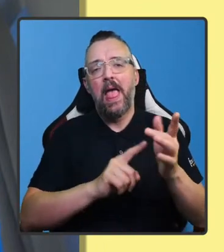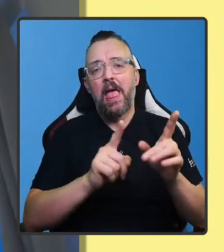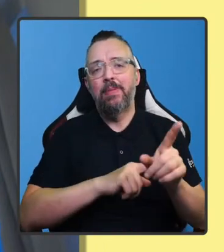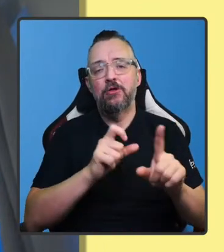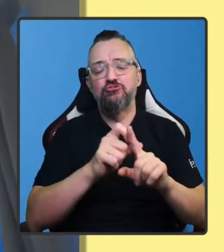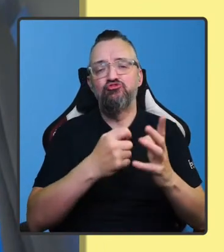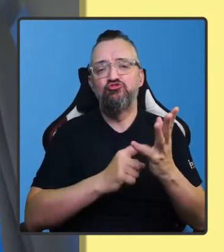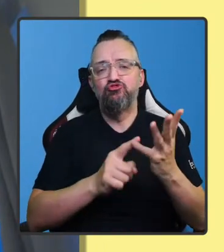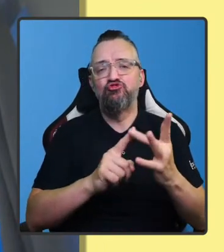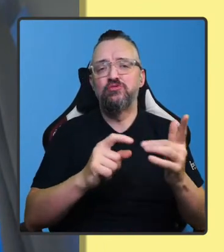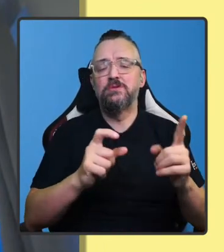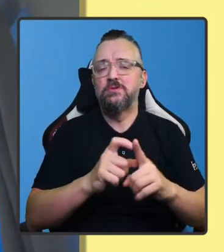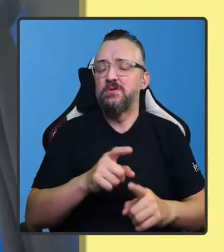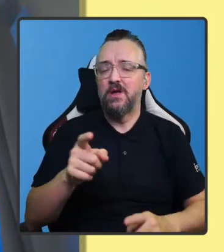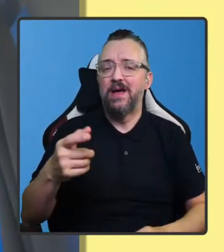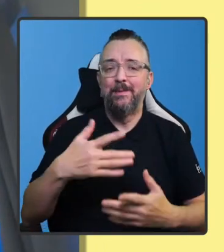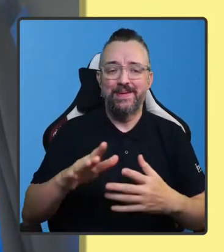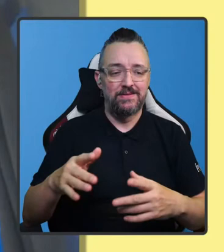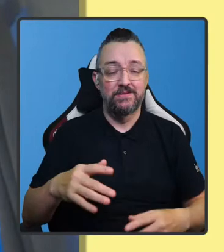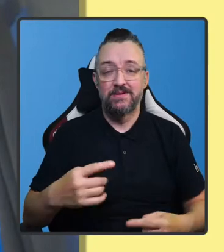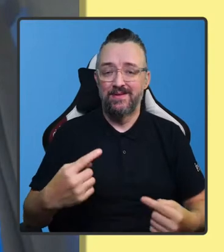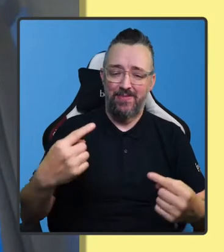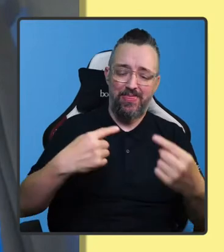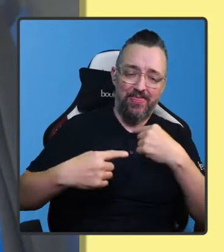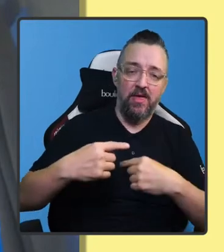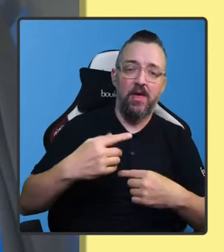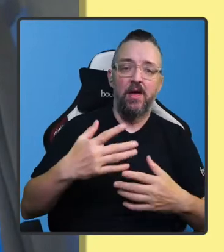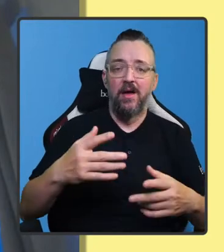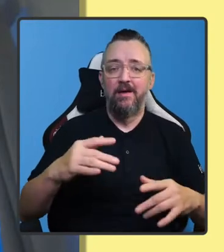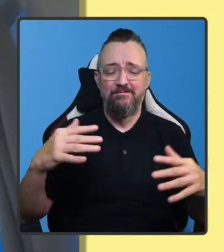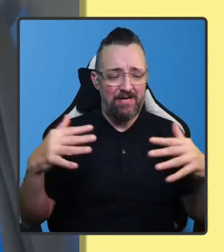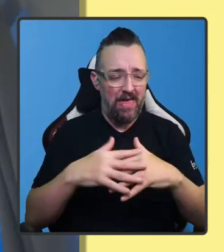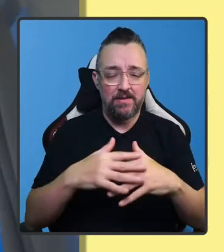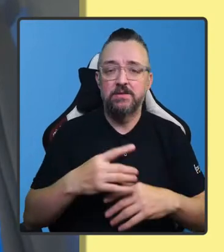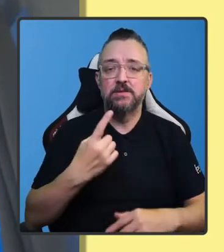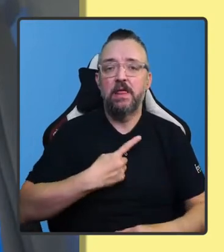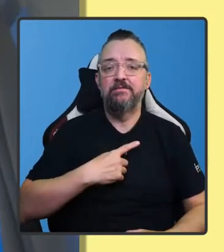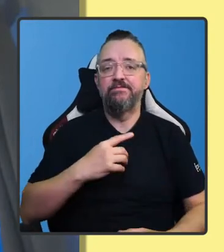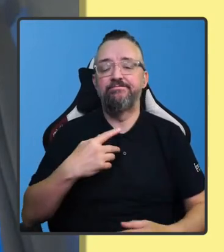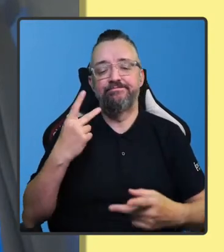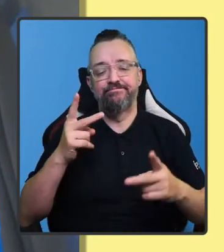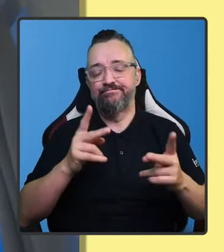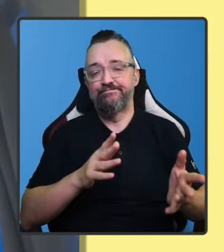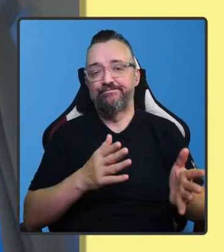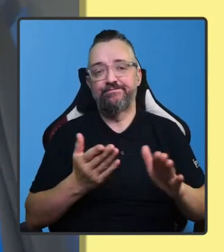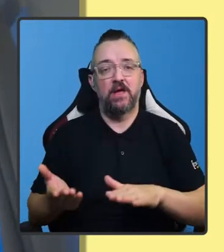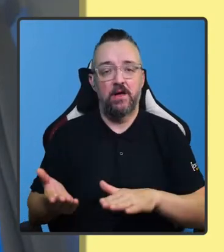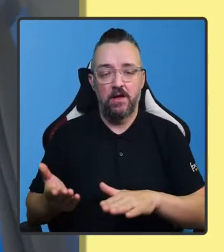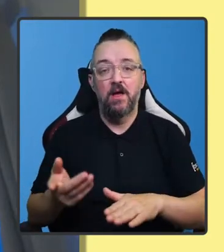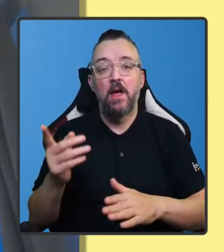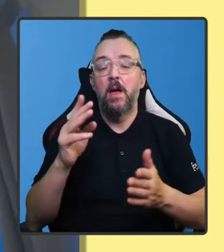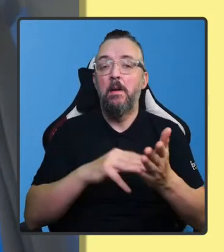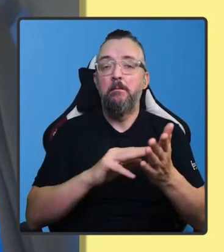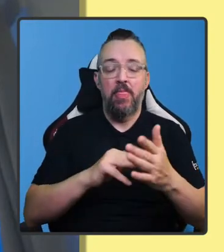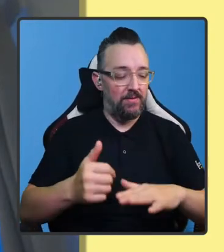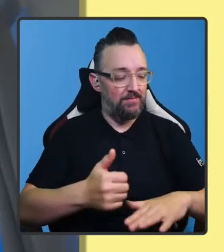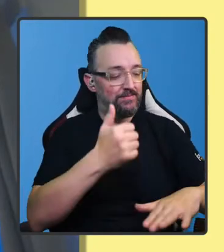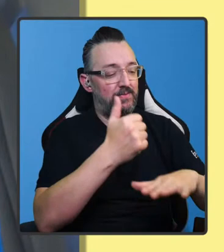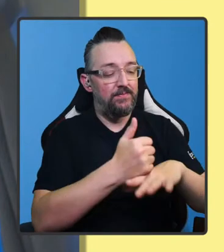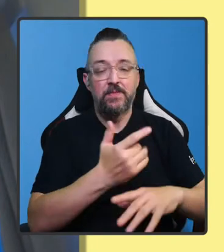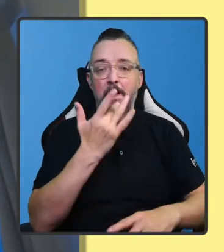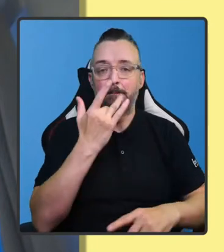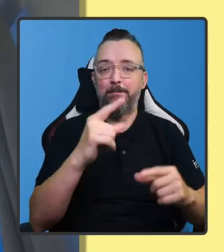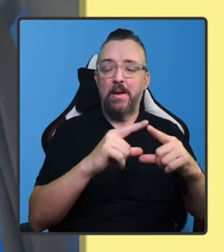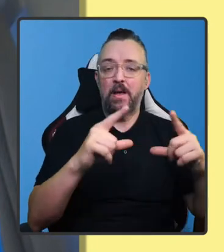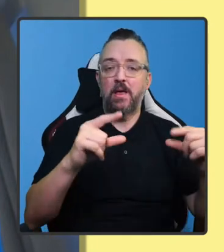being a victim of abuse and violence at the hands of her boyfriend. Her mother Fiona created the Emily Test Pink Card scheme for